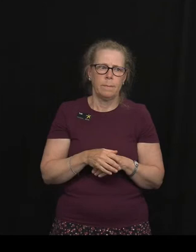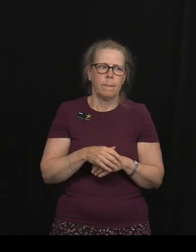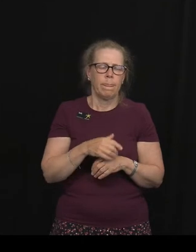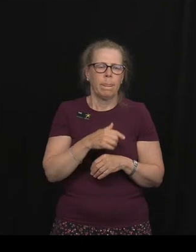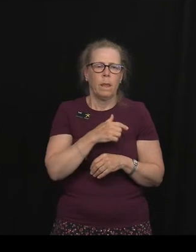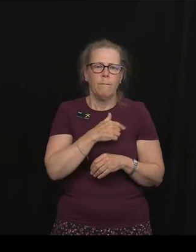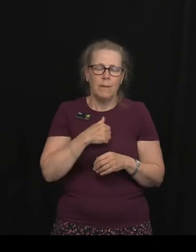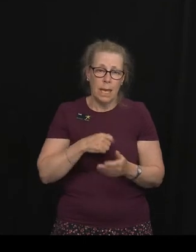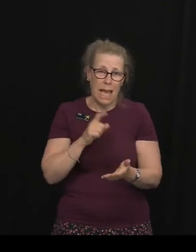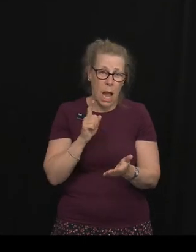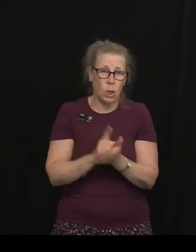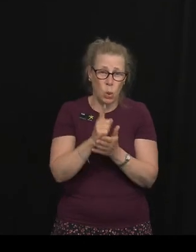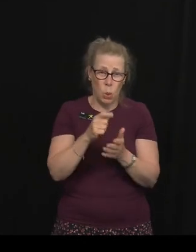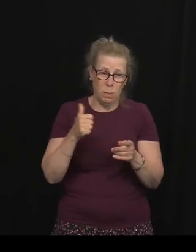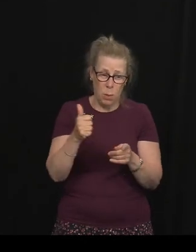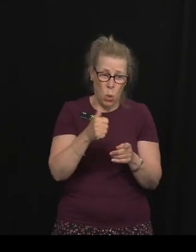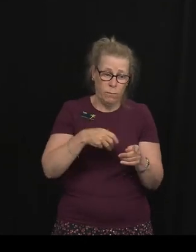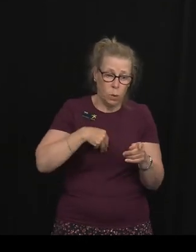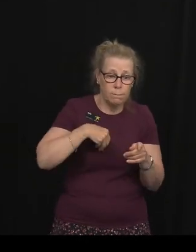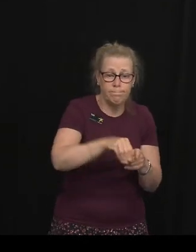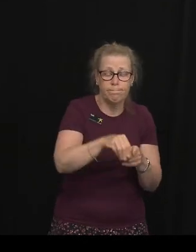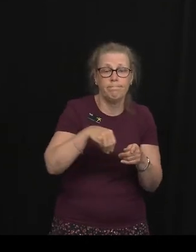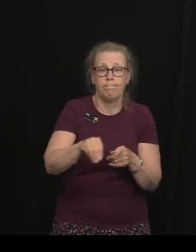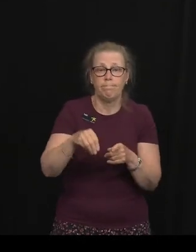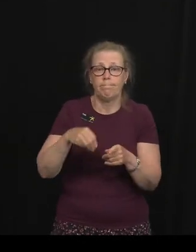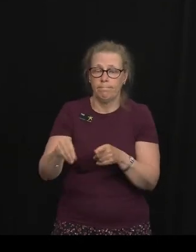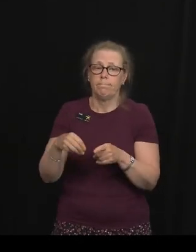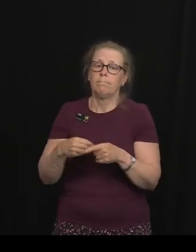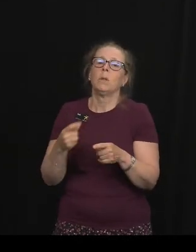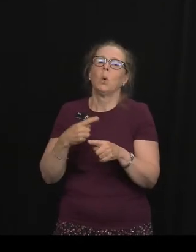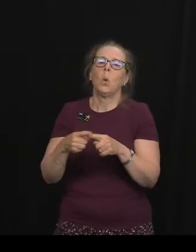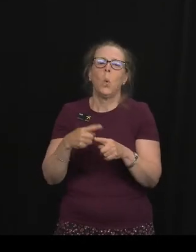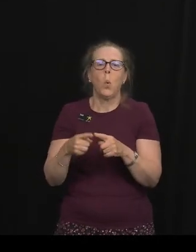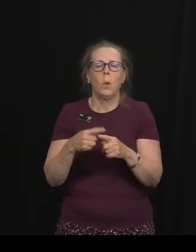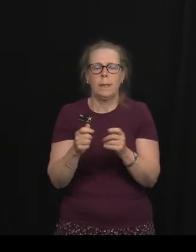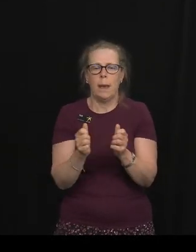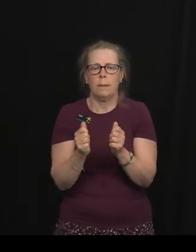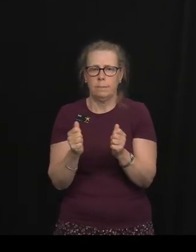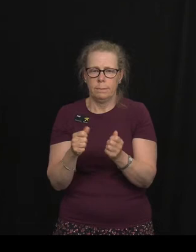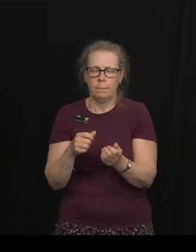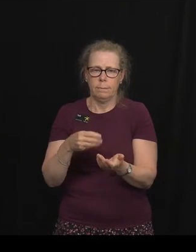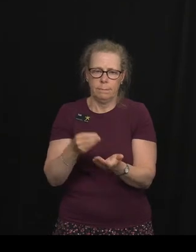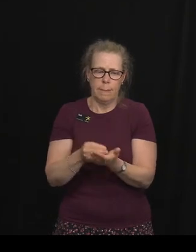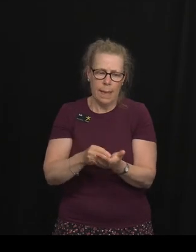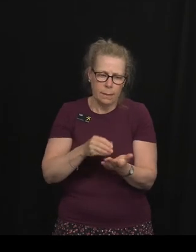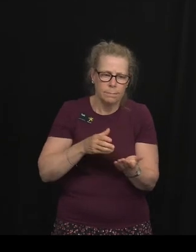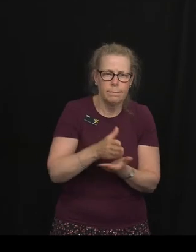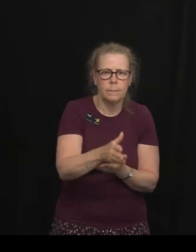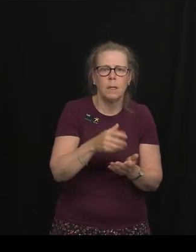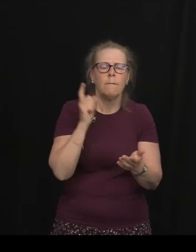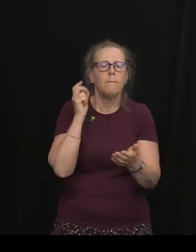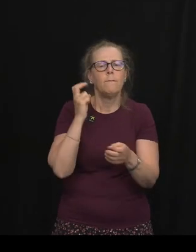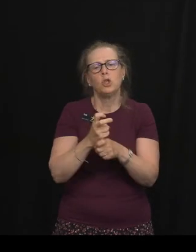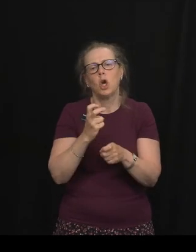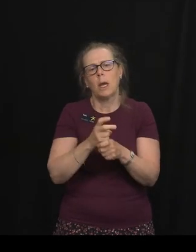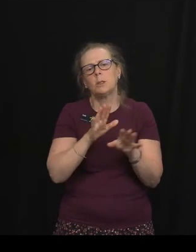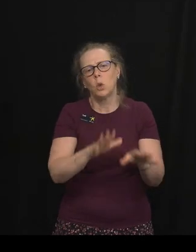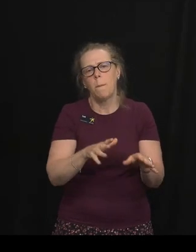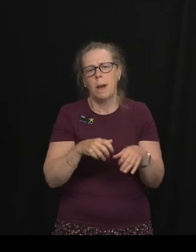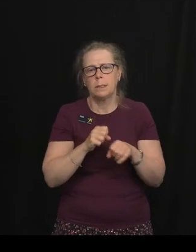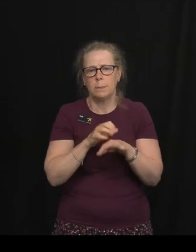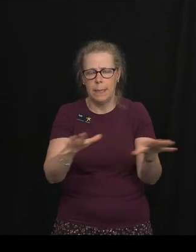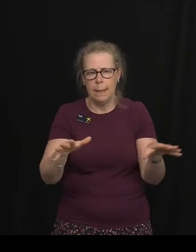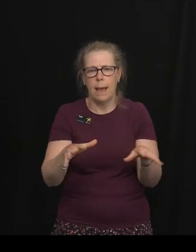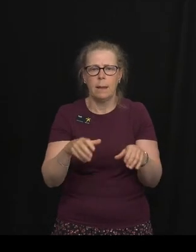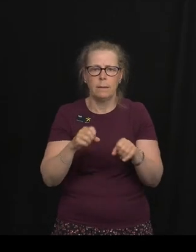Around 700 million crowns went directly to halting the spread of the virus. So we worked in different ways, actually, when it